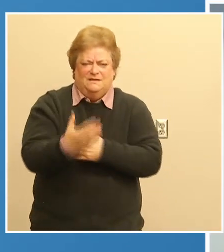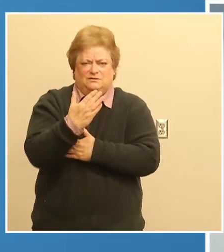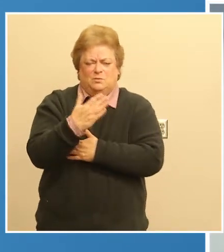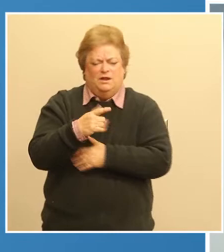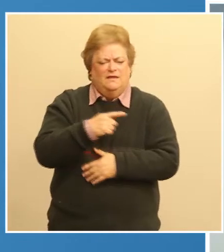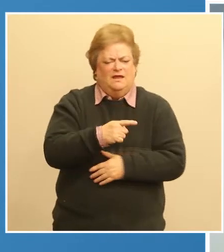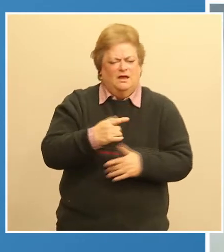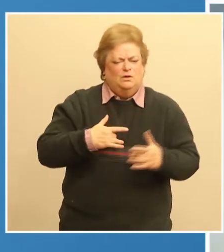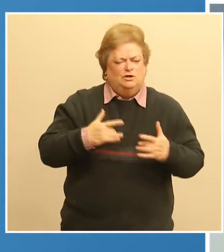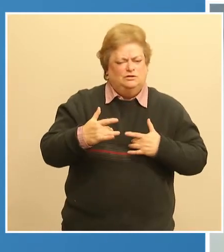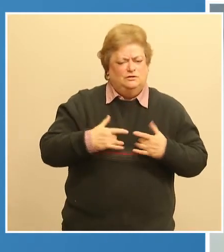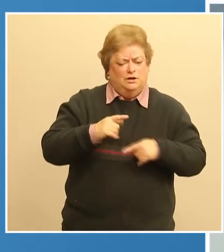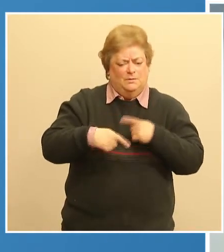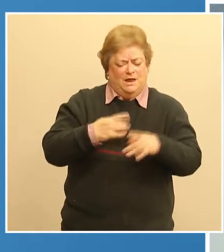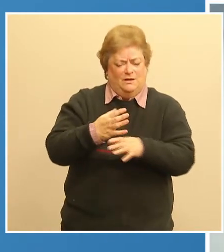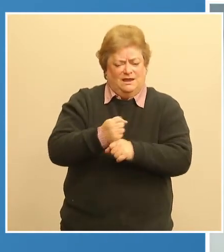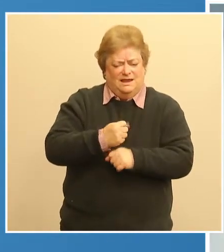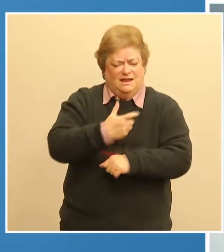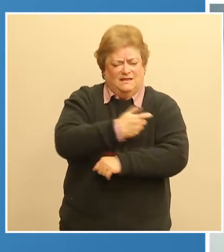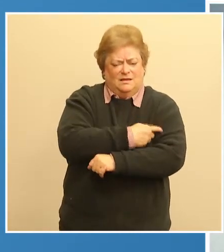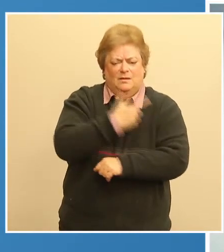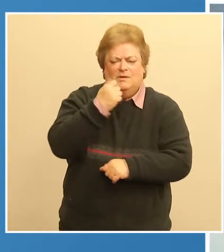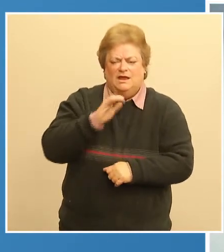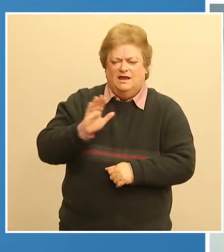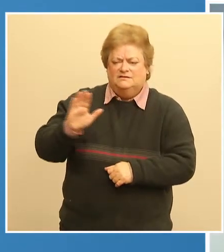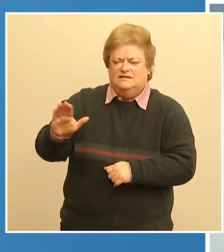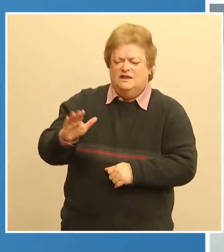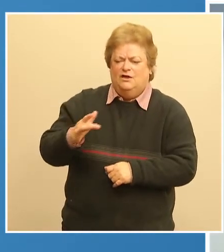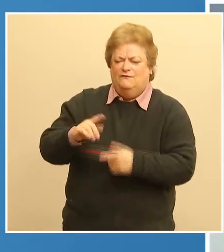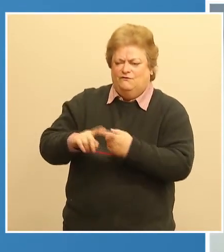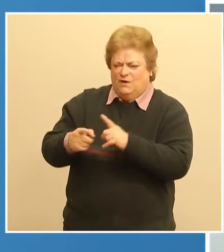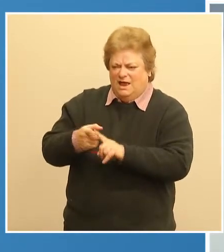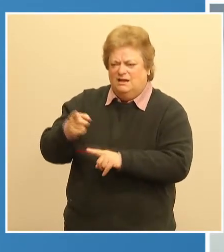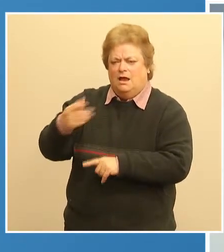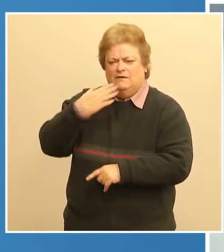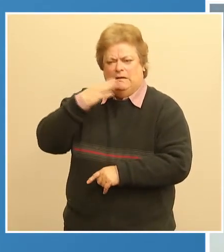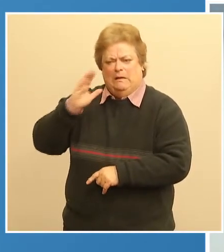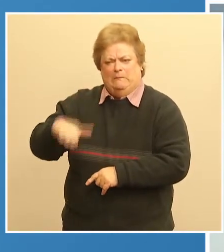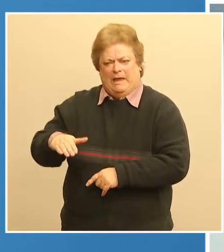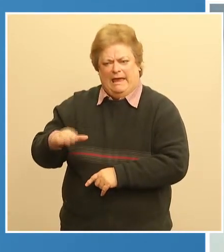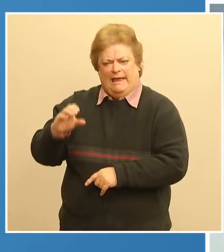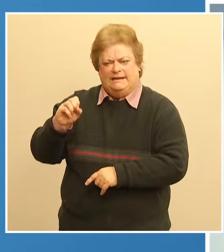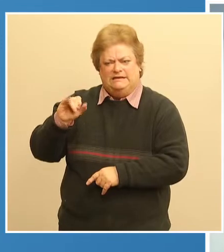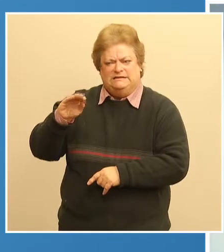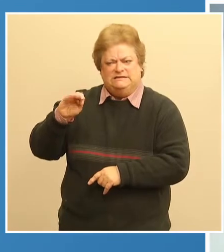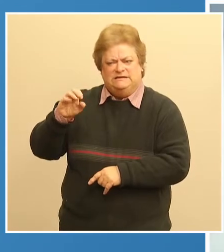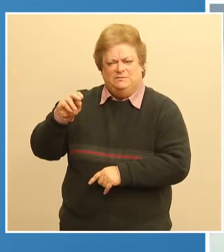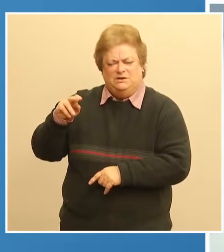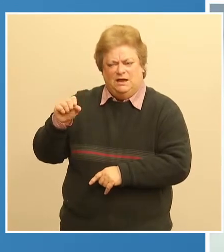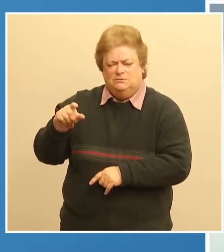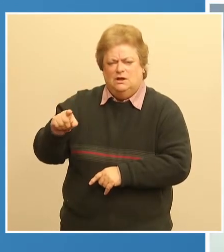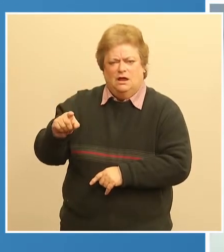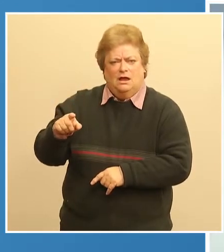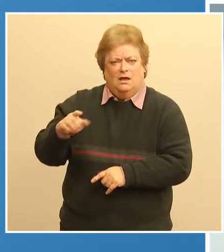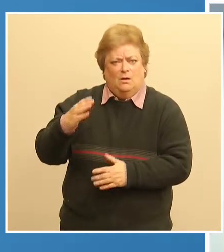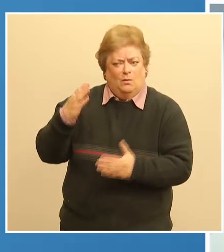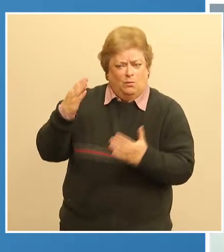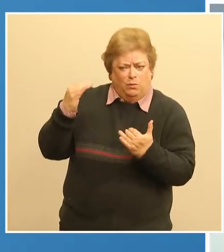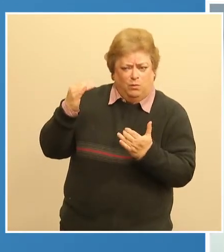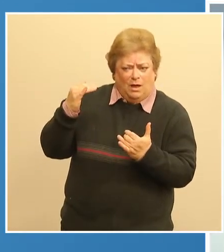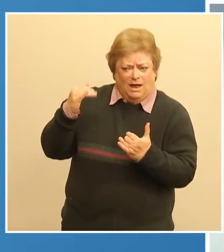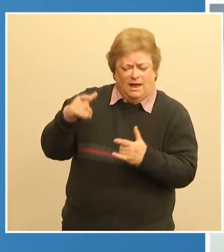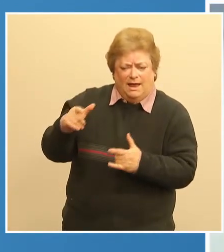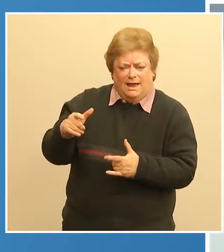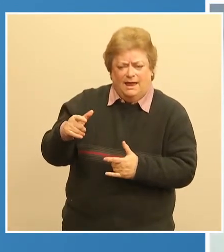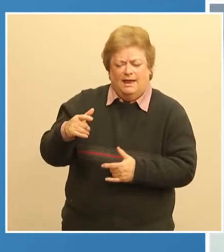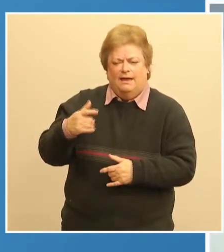really concerned about getting the vaccine because their friend had bad symptoms. Well, these bad symptoms were a little bit